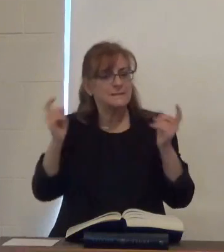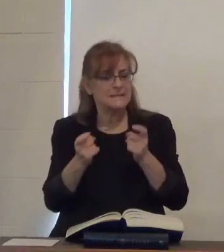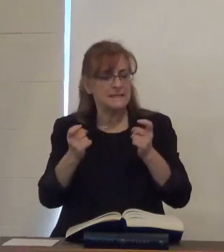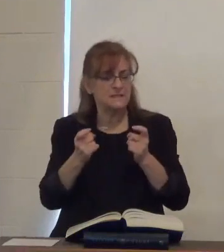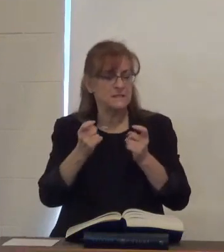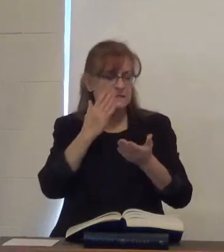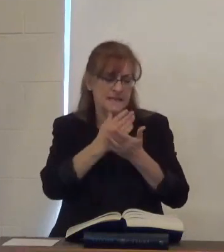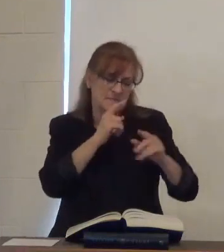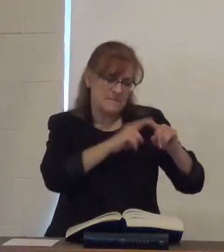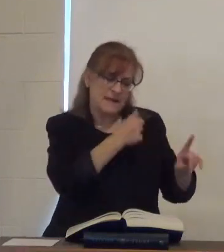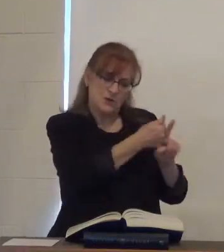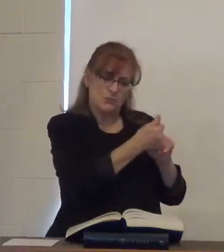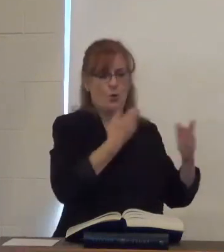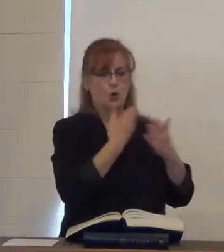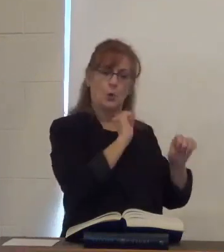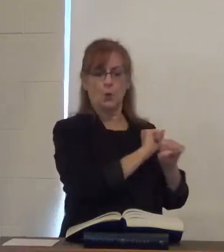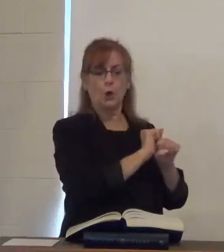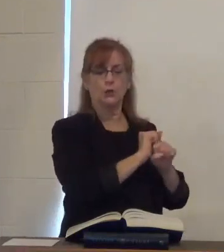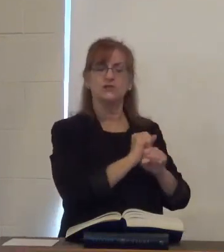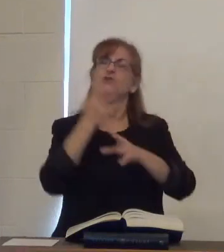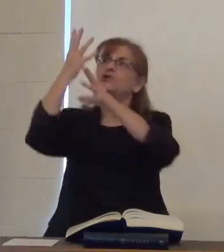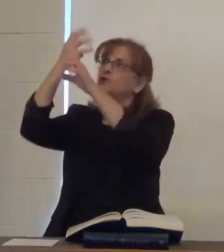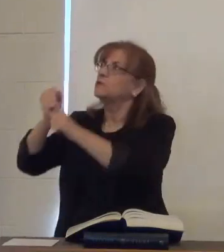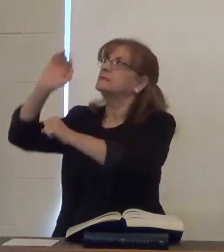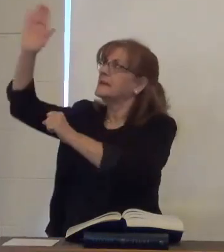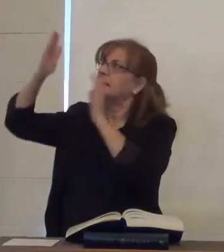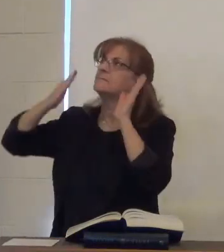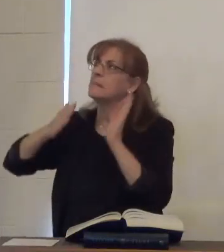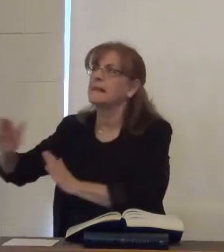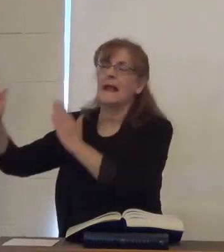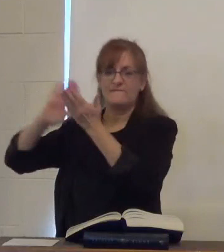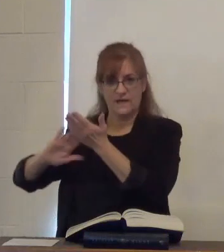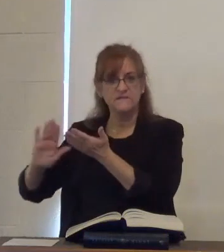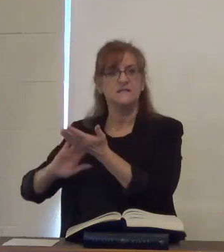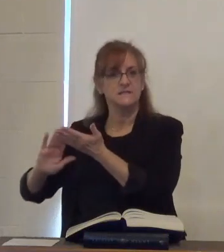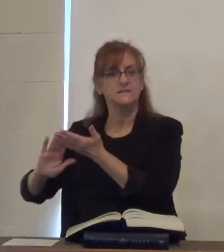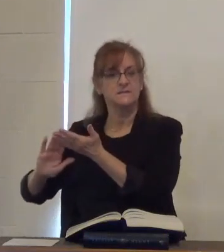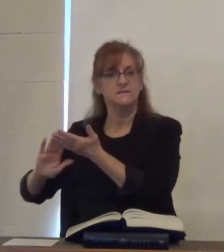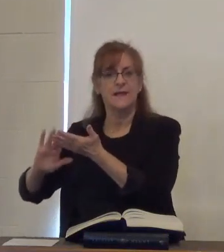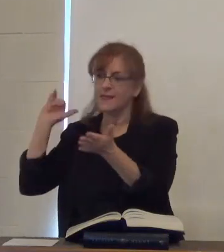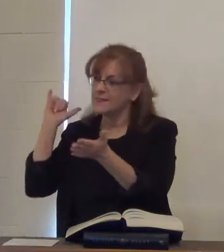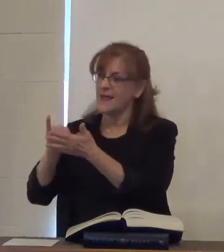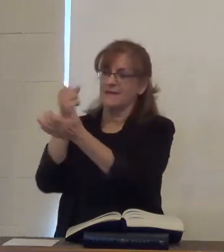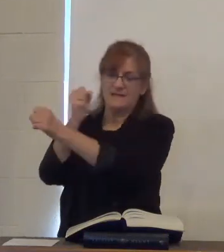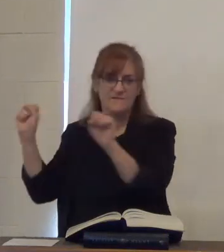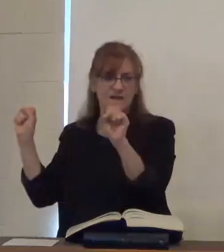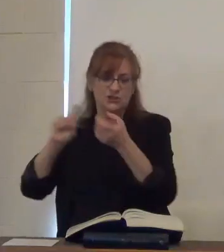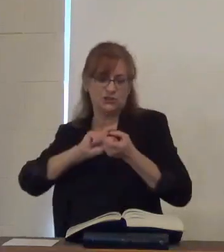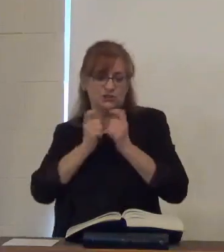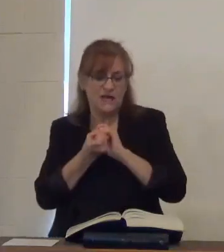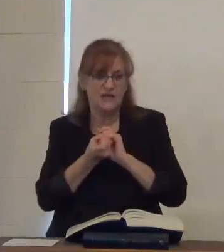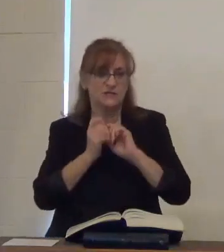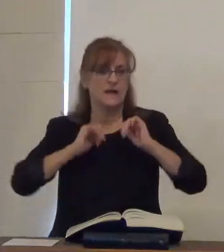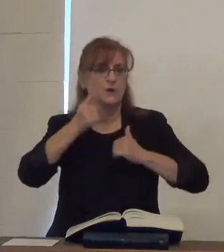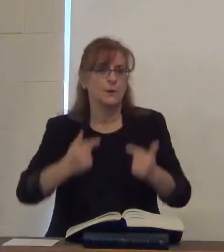stop relying on your own good works and you trust His plan of forgiveness. And that salvation changes the way